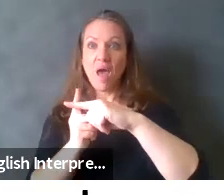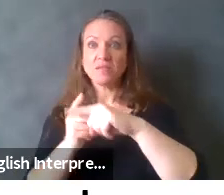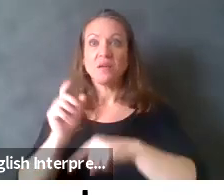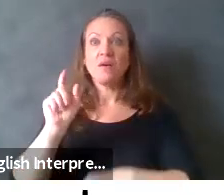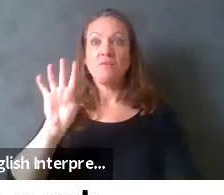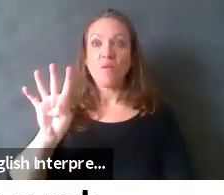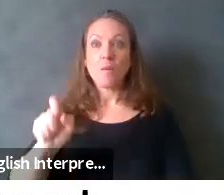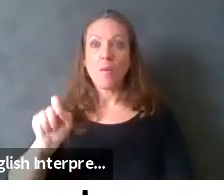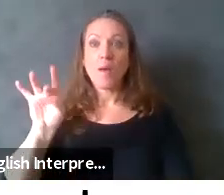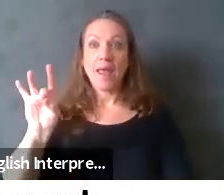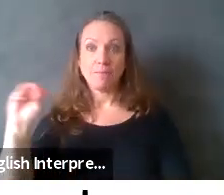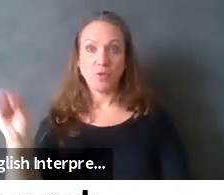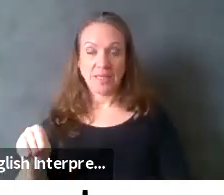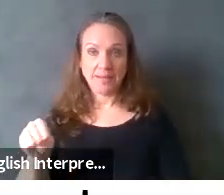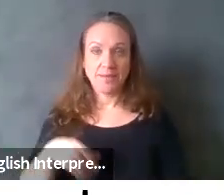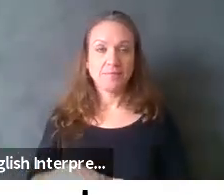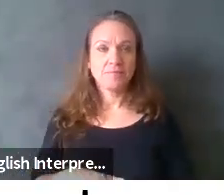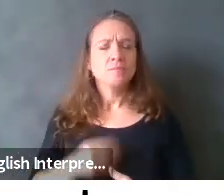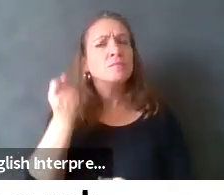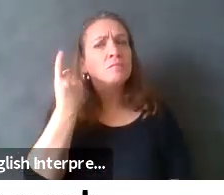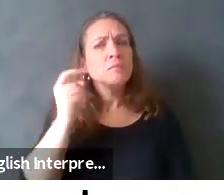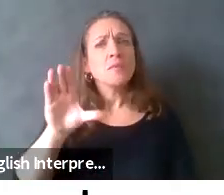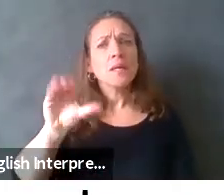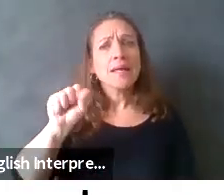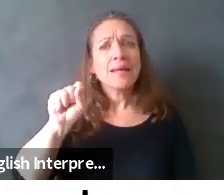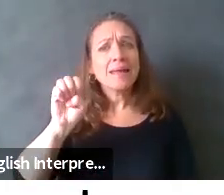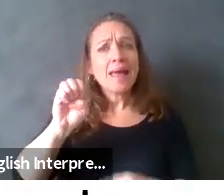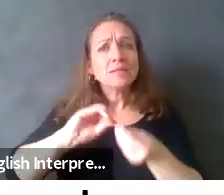4.8%. The case numbers have actually dropped